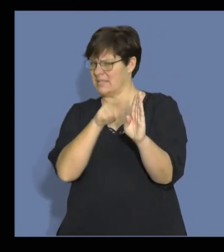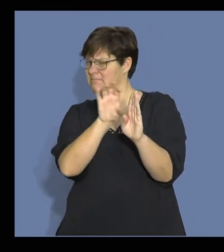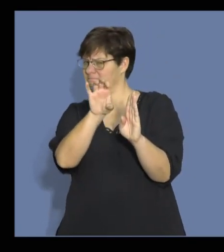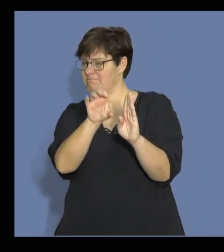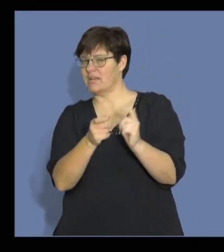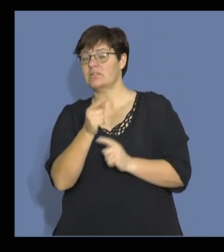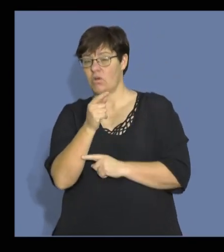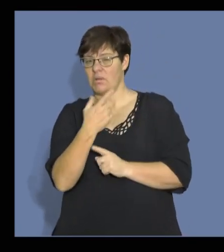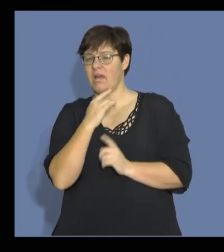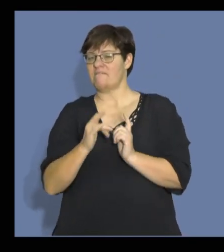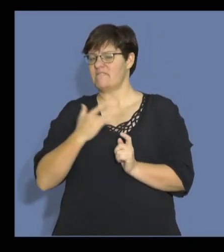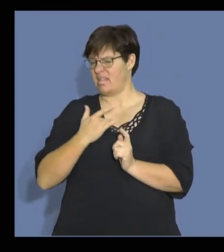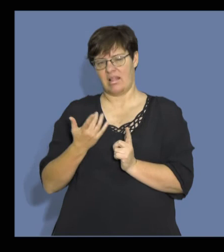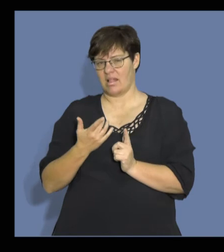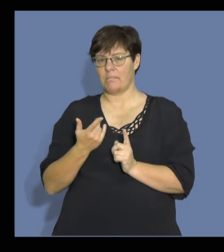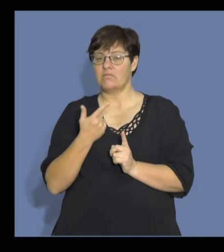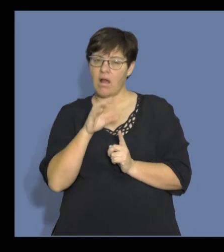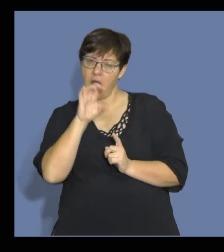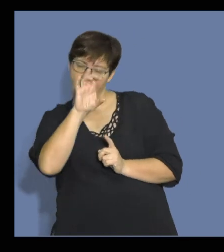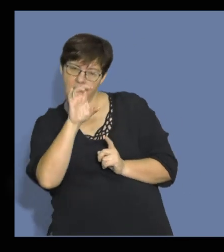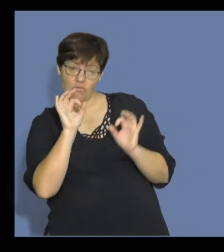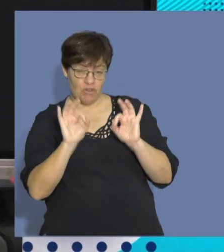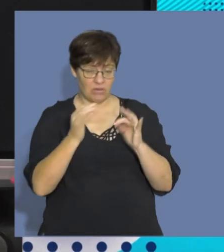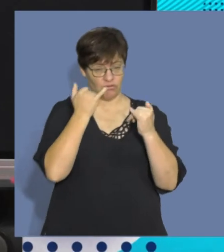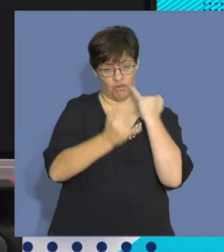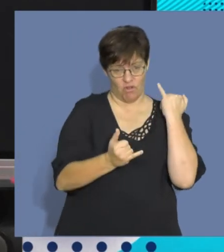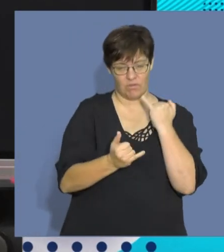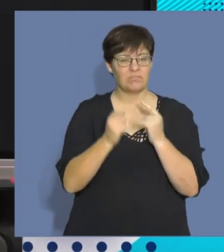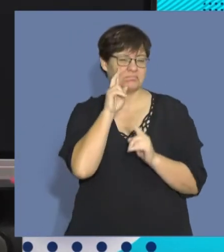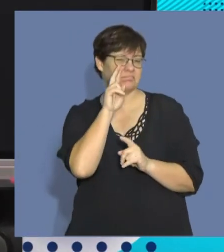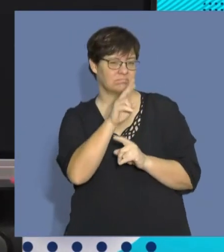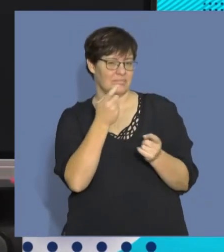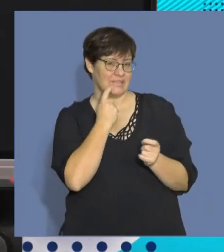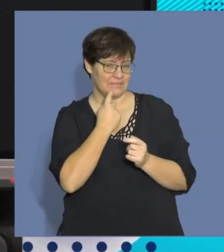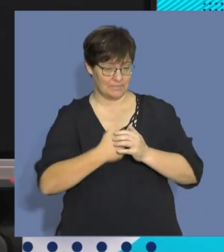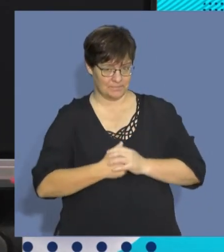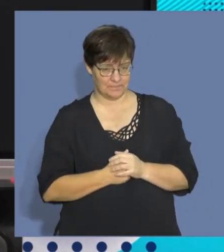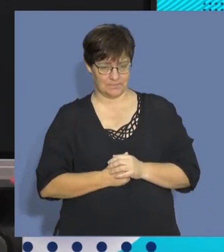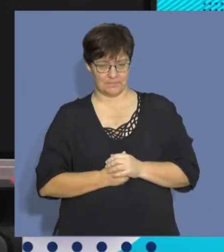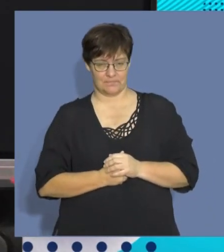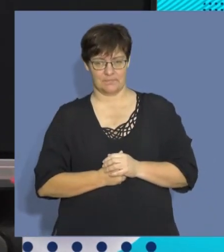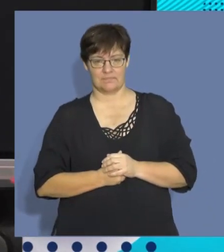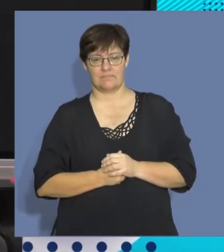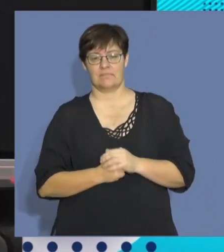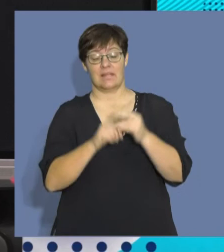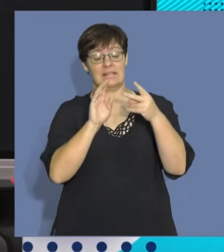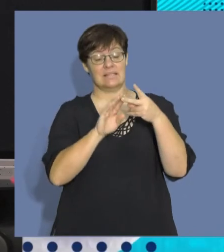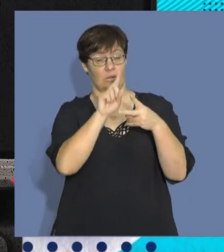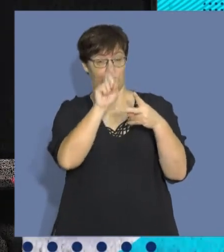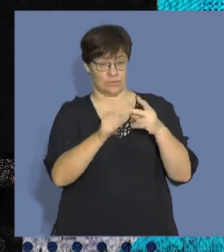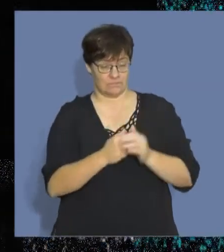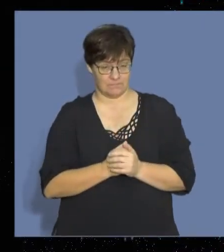but it does give us an indication of if we're in the right ballpark or not. Awesome. So let's jump into the second